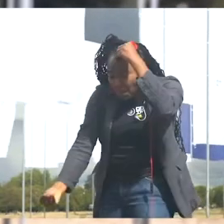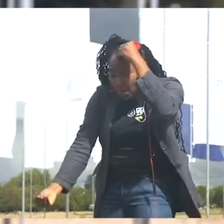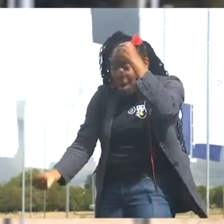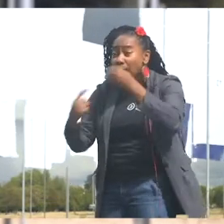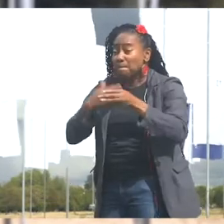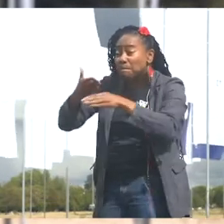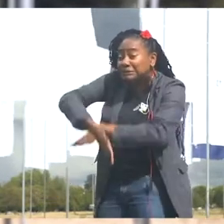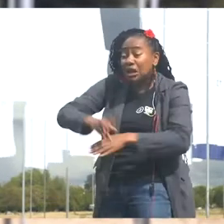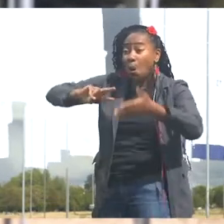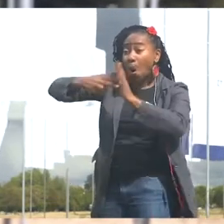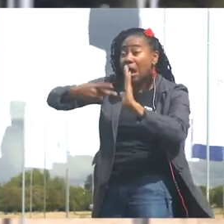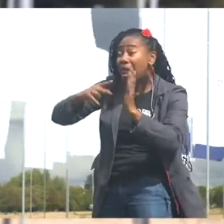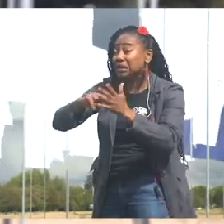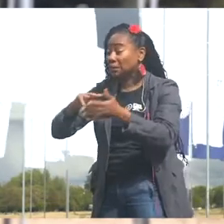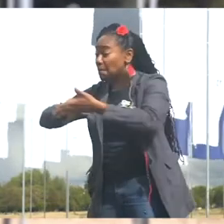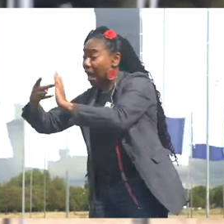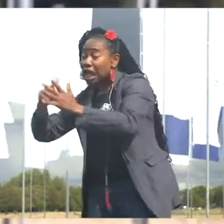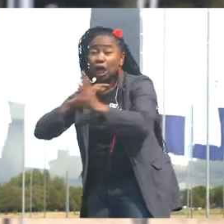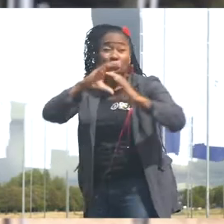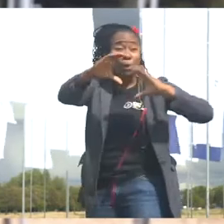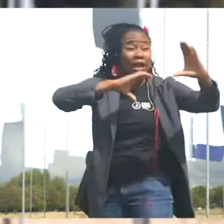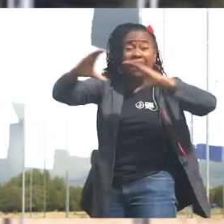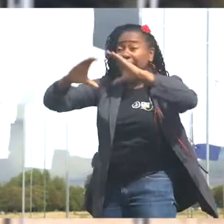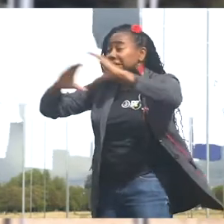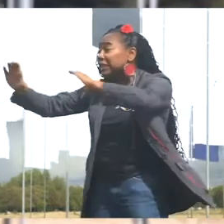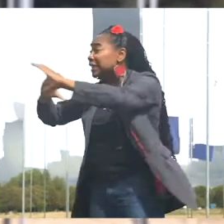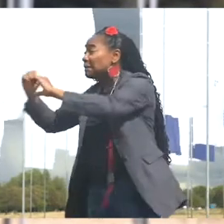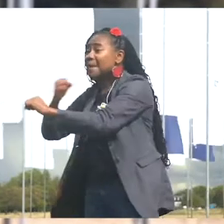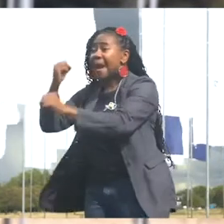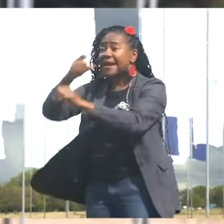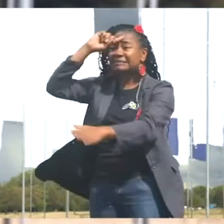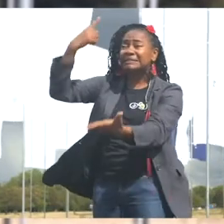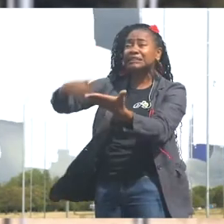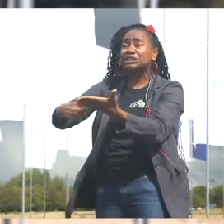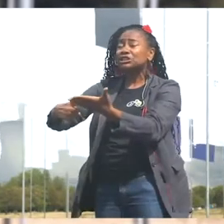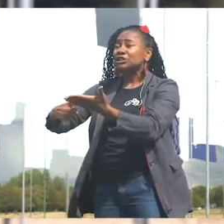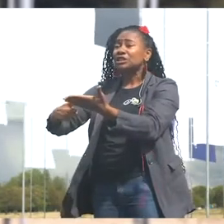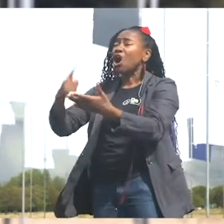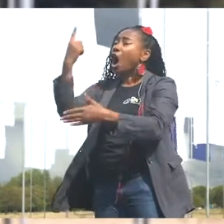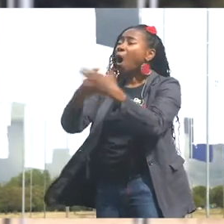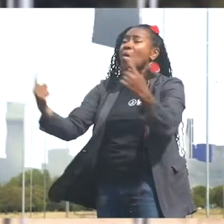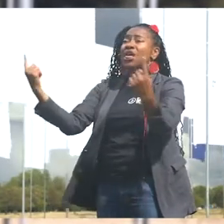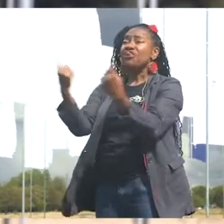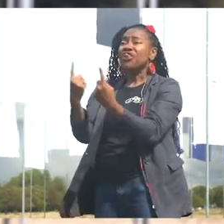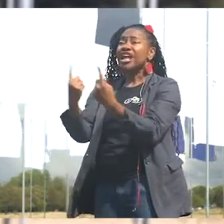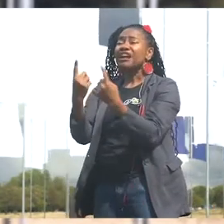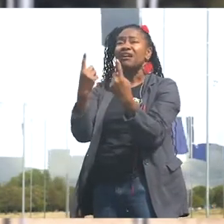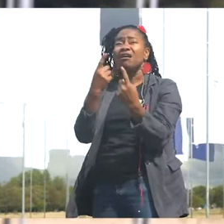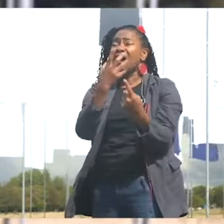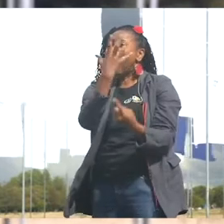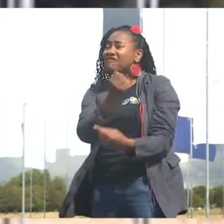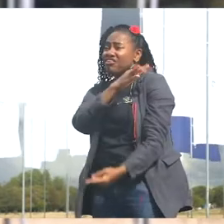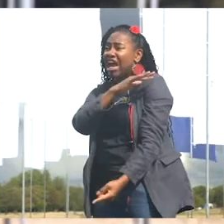organising, planning, communicating, taking decisions. The only modelling that existed